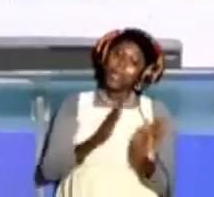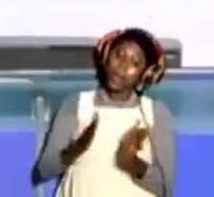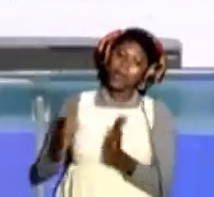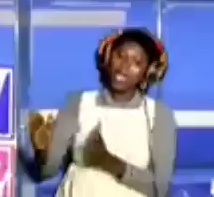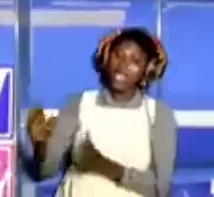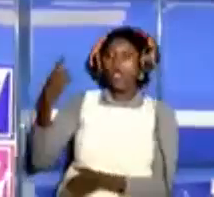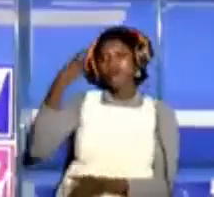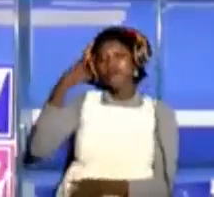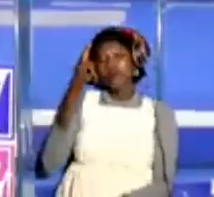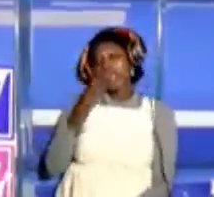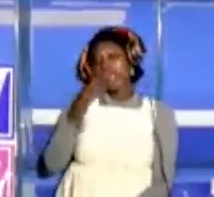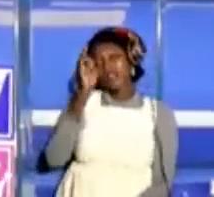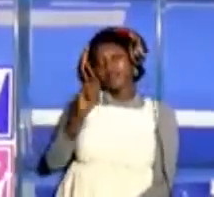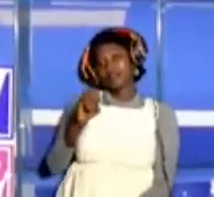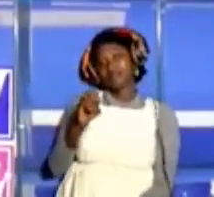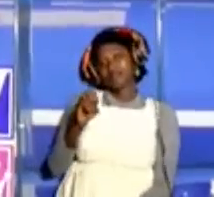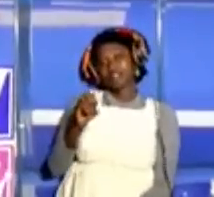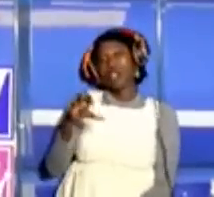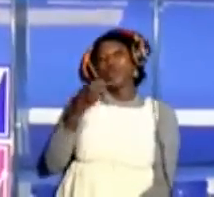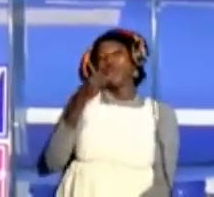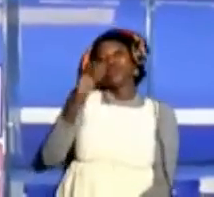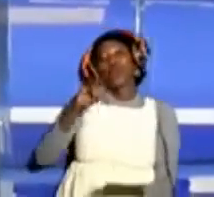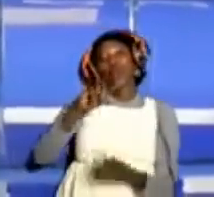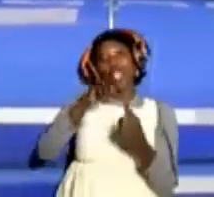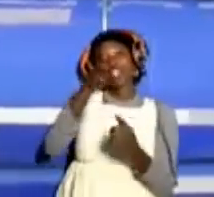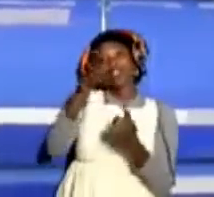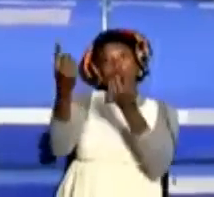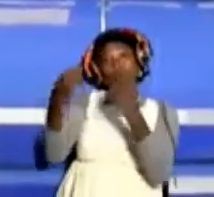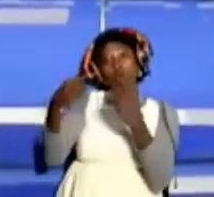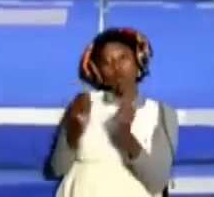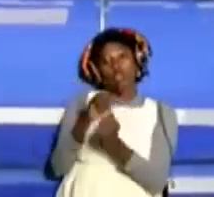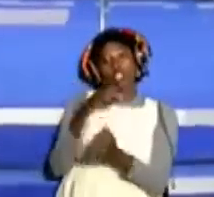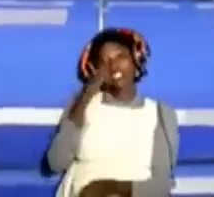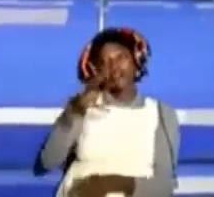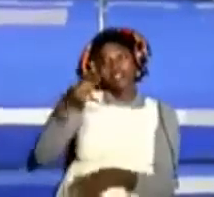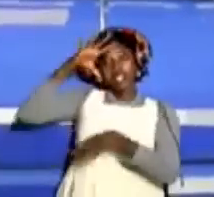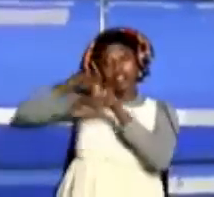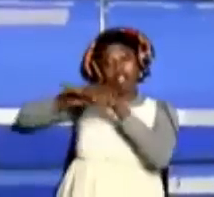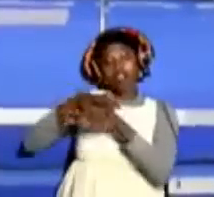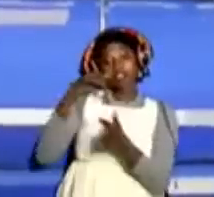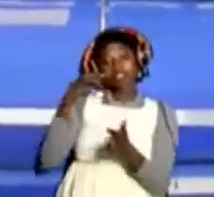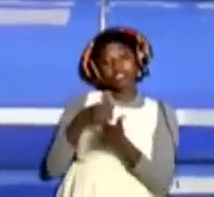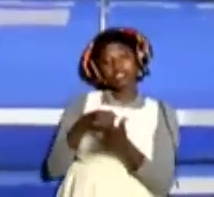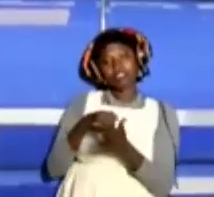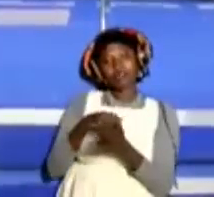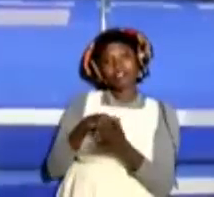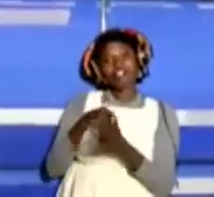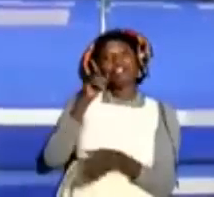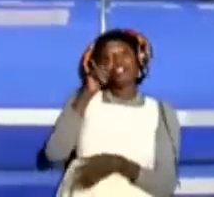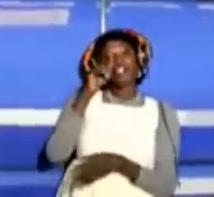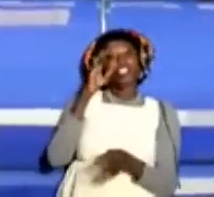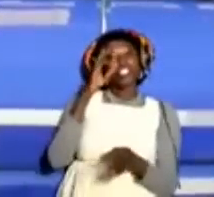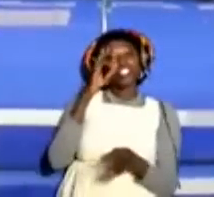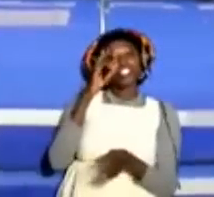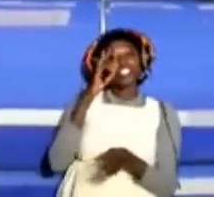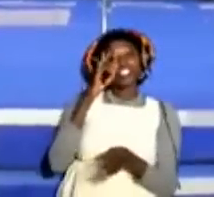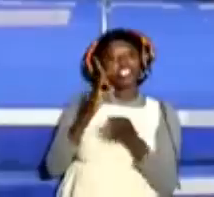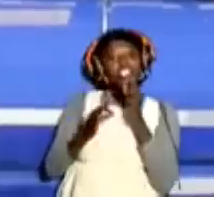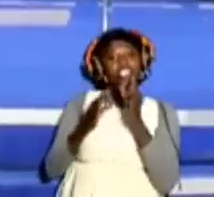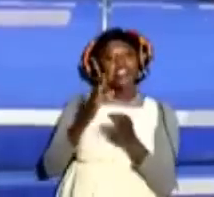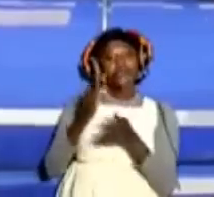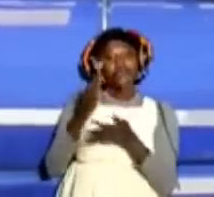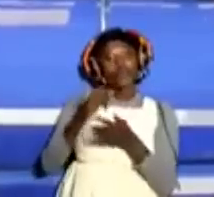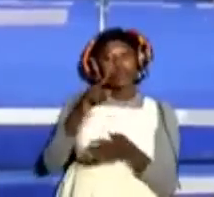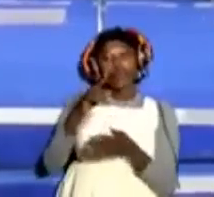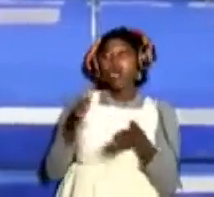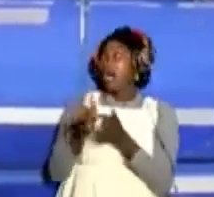prepared for evil. So when you come with evil, they catch it. Do you know that if somebody stands and says,